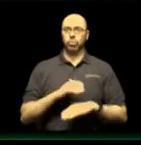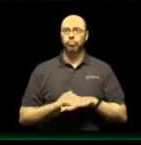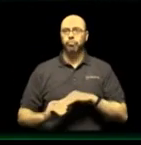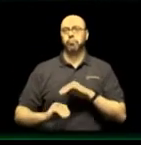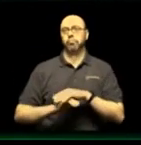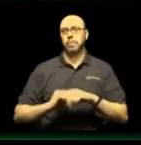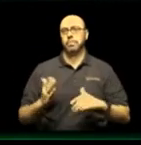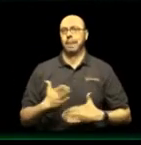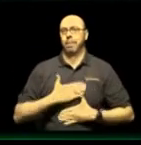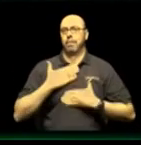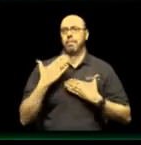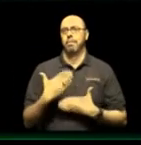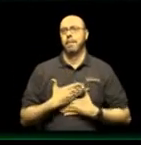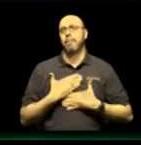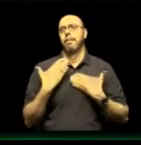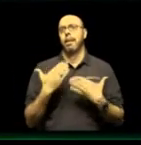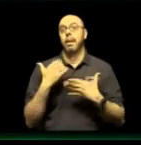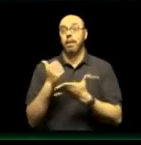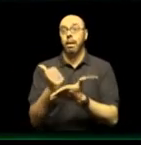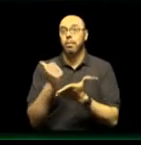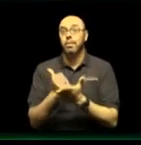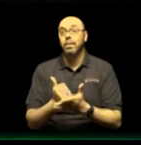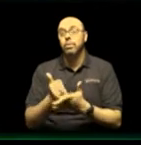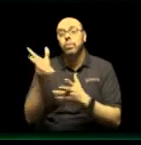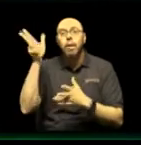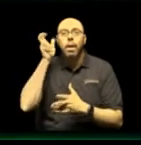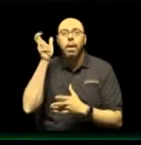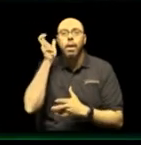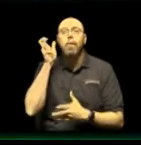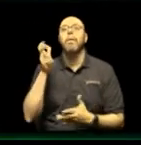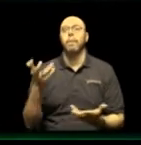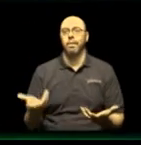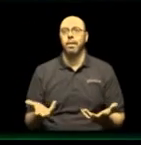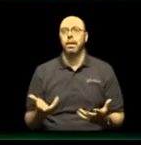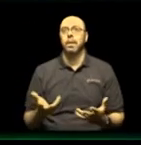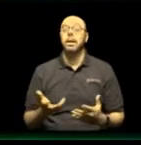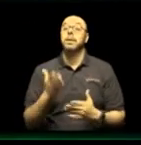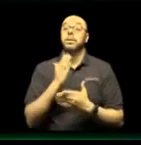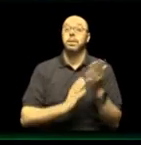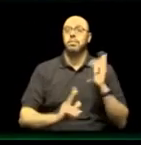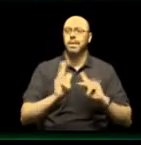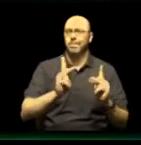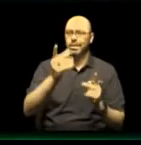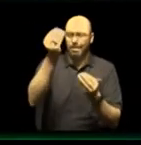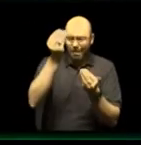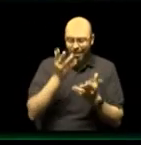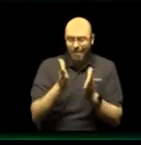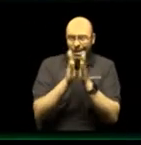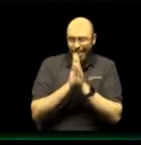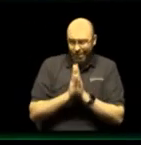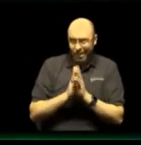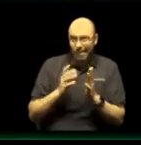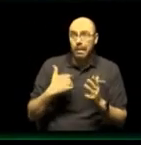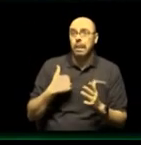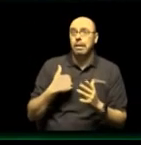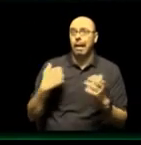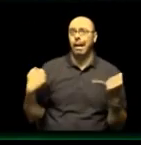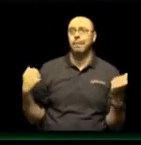feel happy, it helps you to hear. Some people asked me they were scared to get